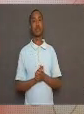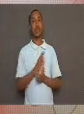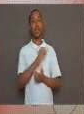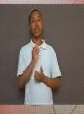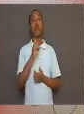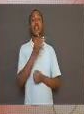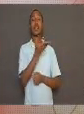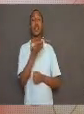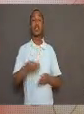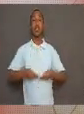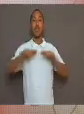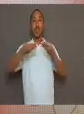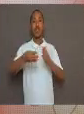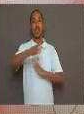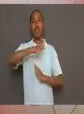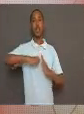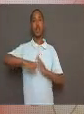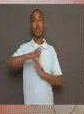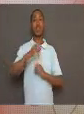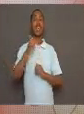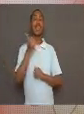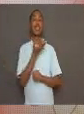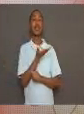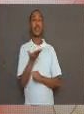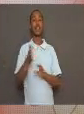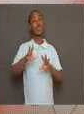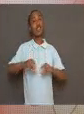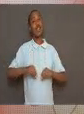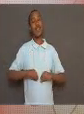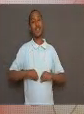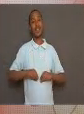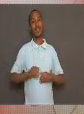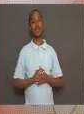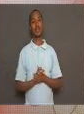is losing electrons, the other substance is gaining them.